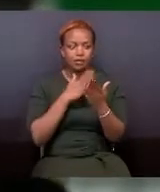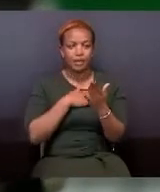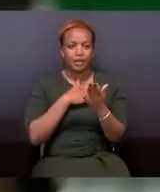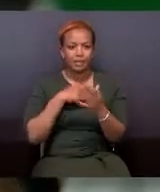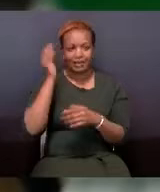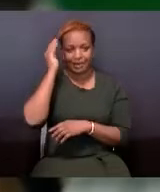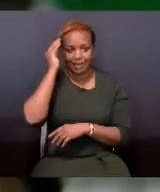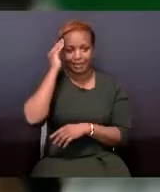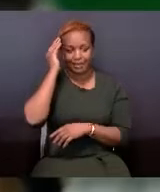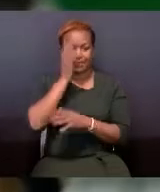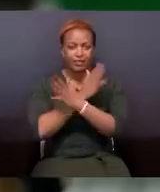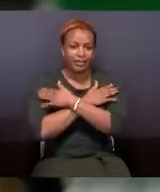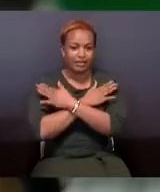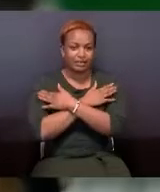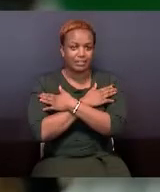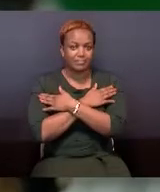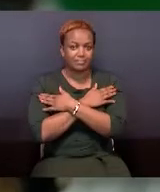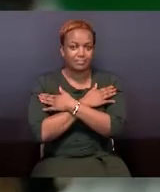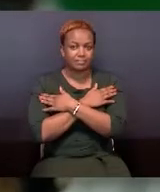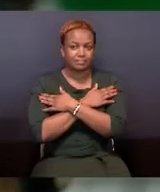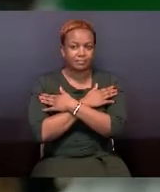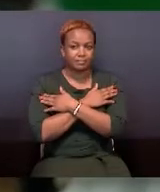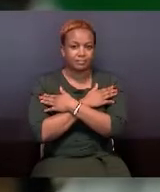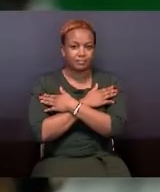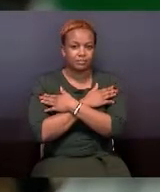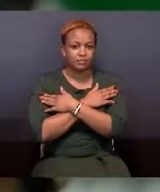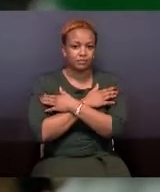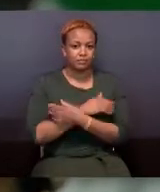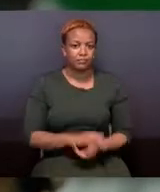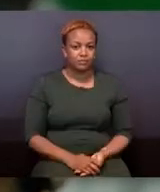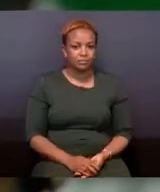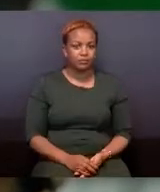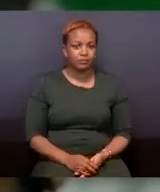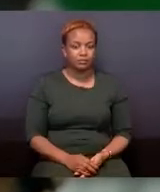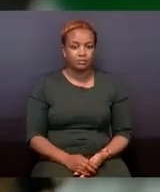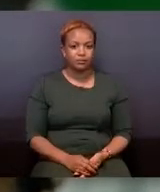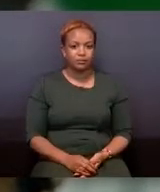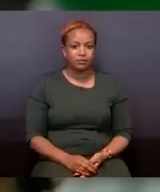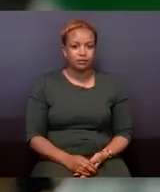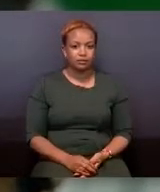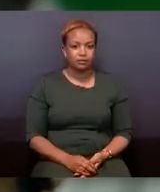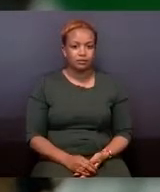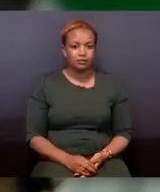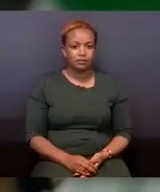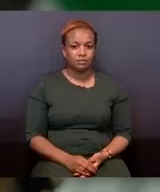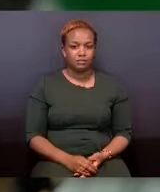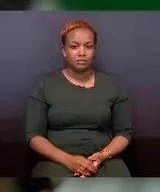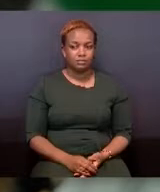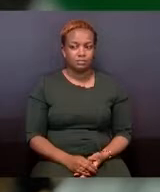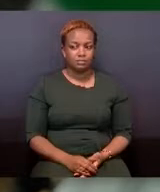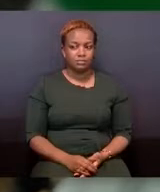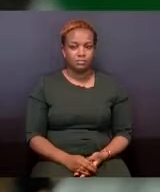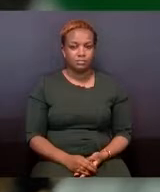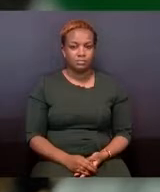French. Donc, Monsieur le Président, comme vous l'avez dit, nous ne sommes pas un pays, un continent